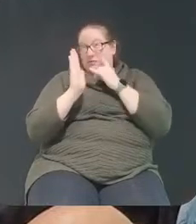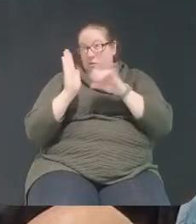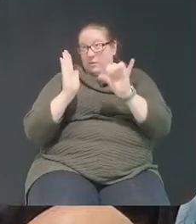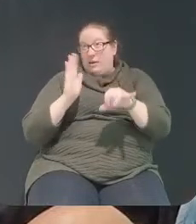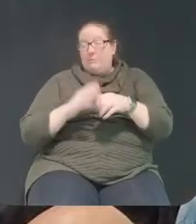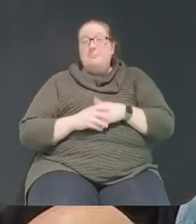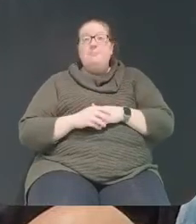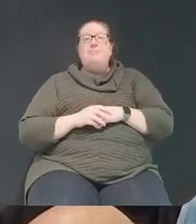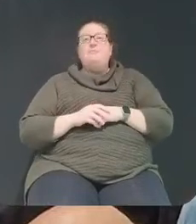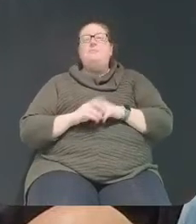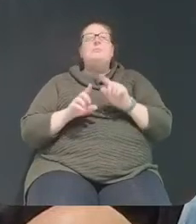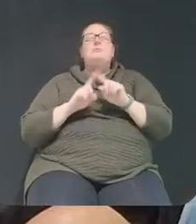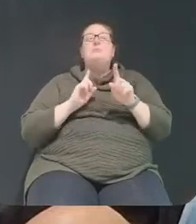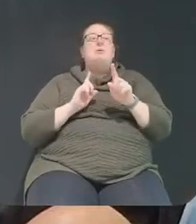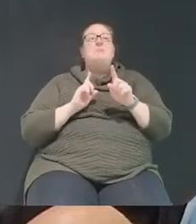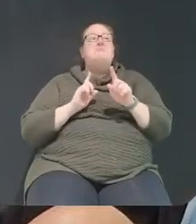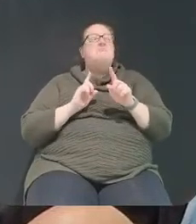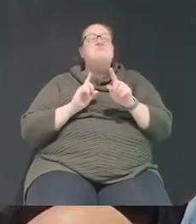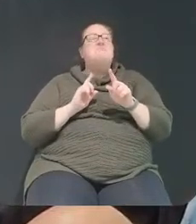I'm not sure I've seen any